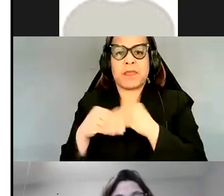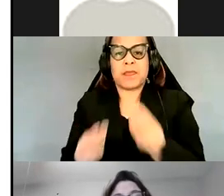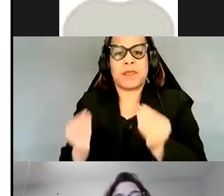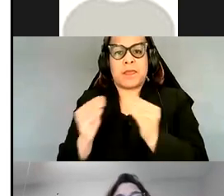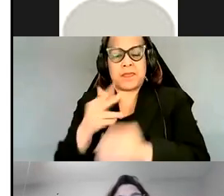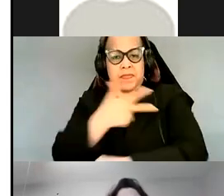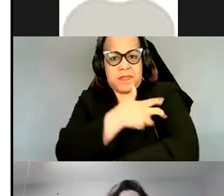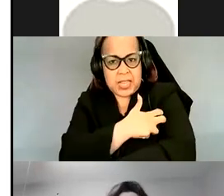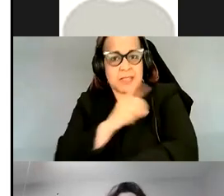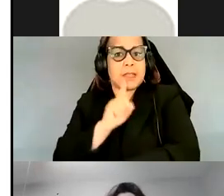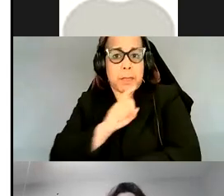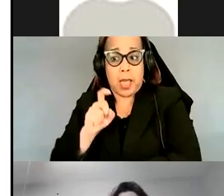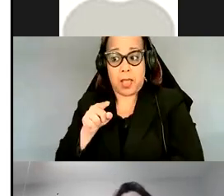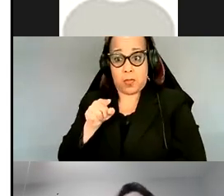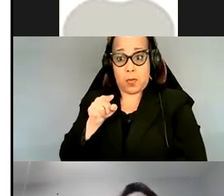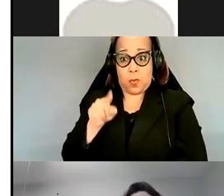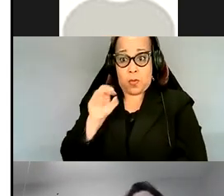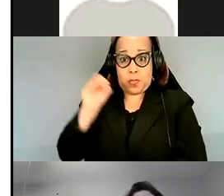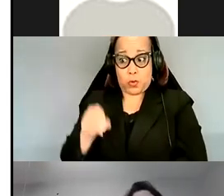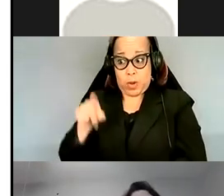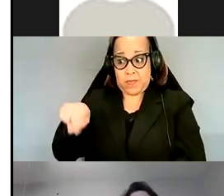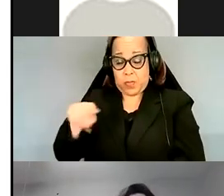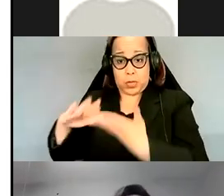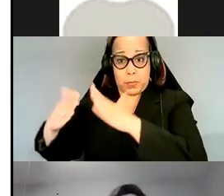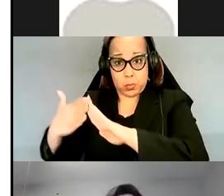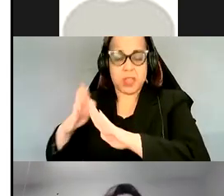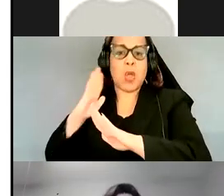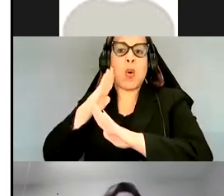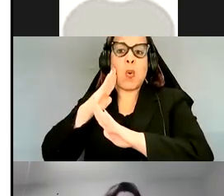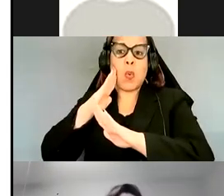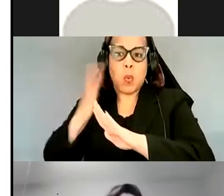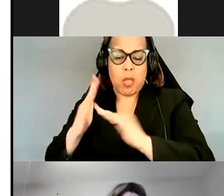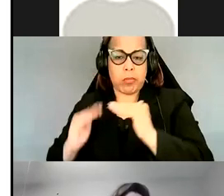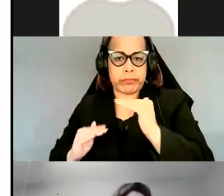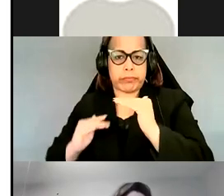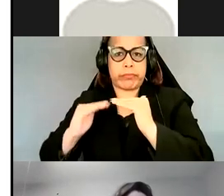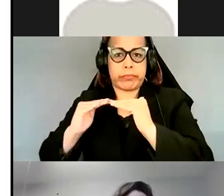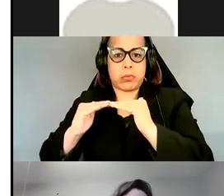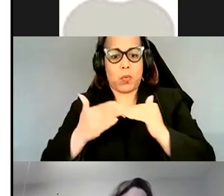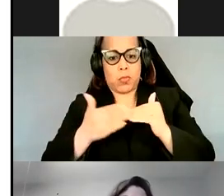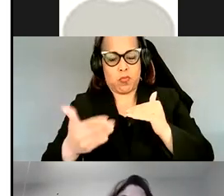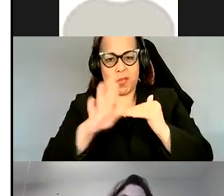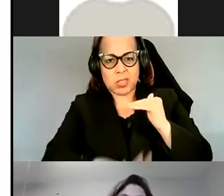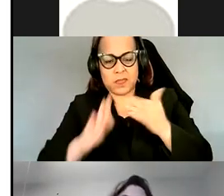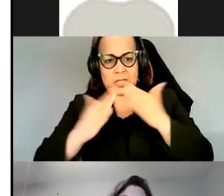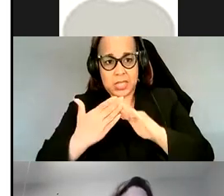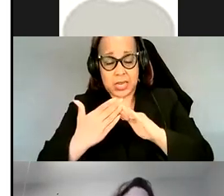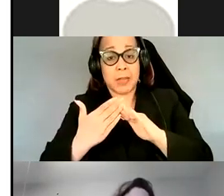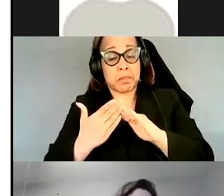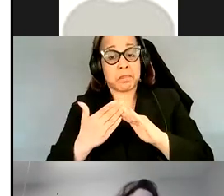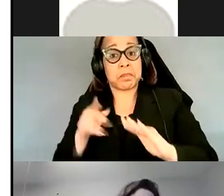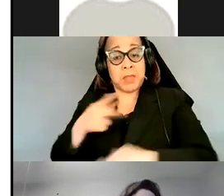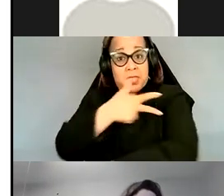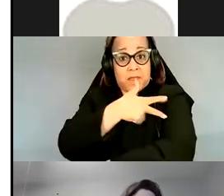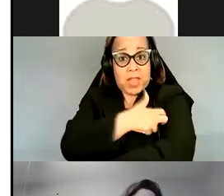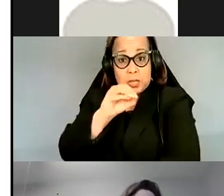supply so that the vaccination rate of those communities would keep up with the rest of the city. And I'm happy to say that the